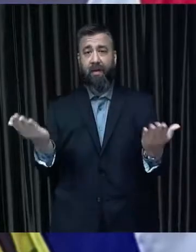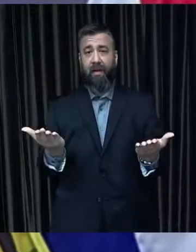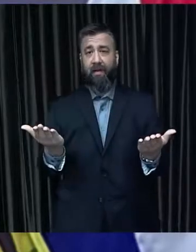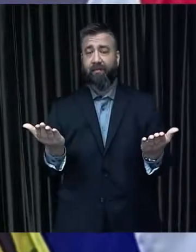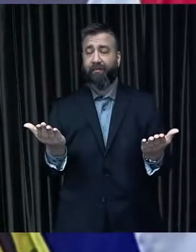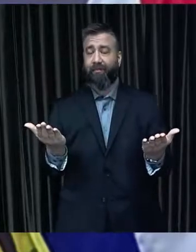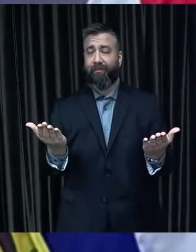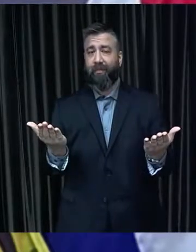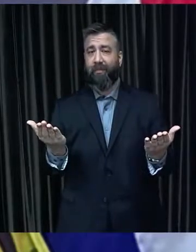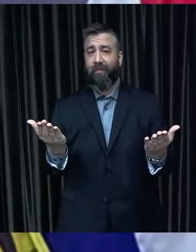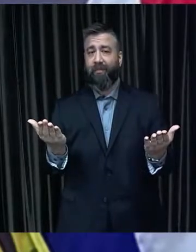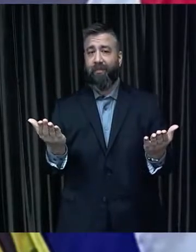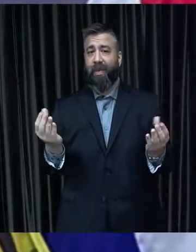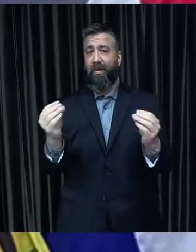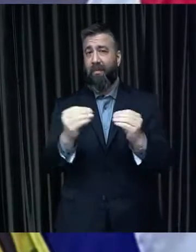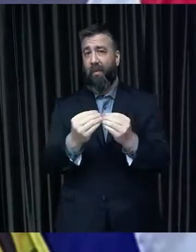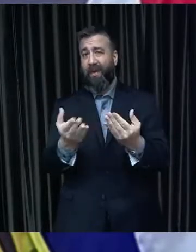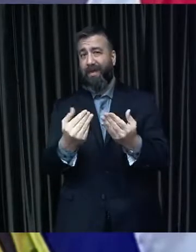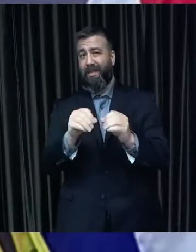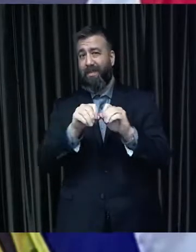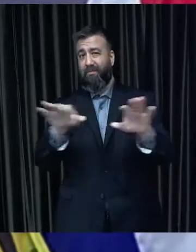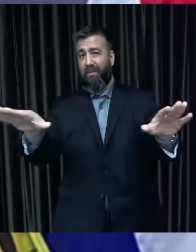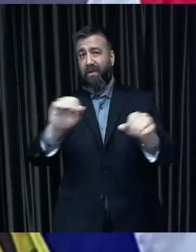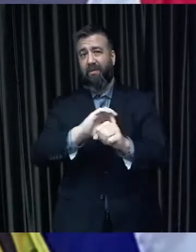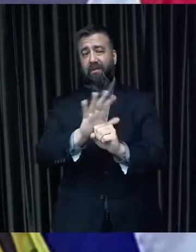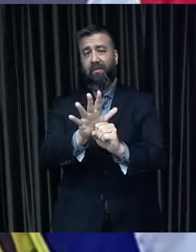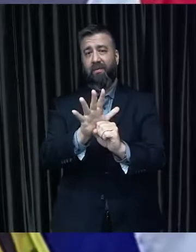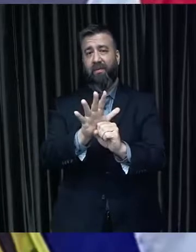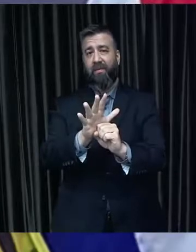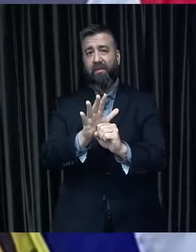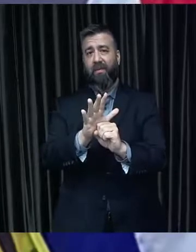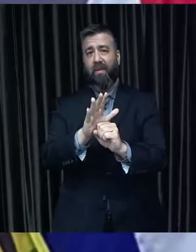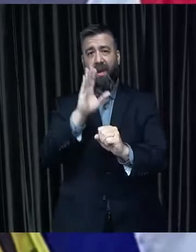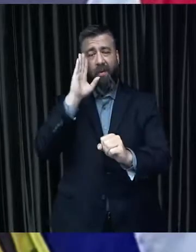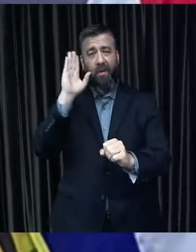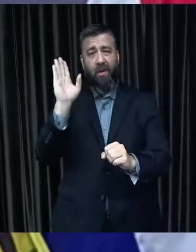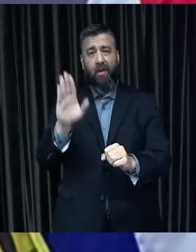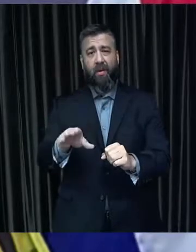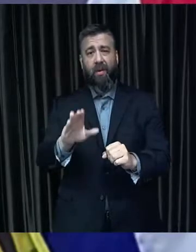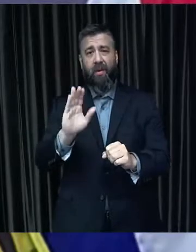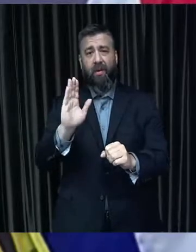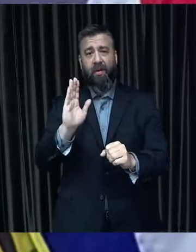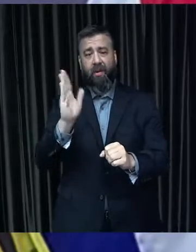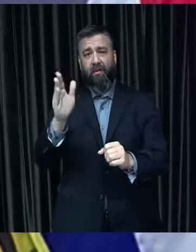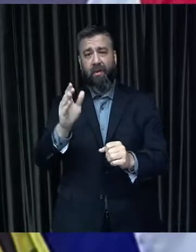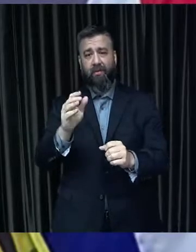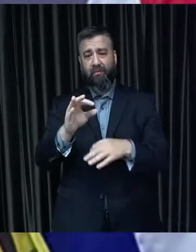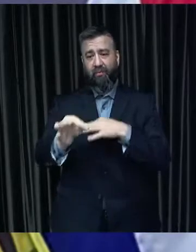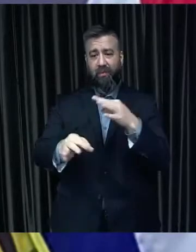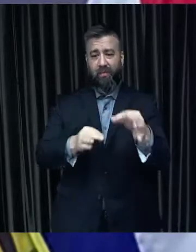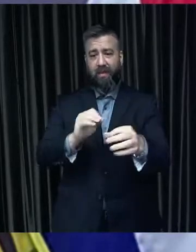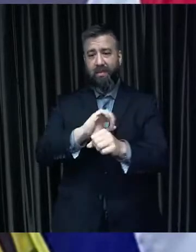more transmissible form of COVID, and we know that it will displace the COVID that we've seen